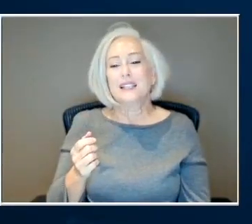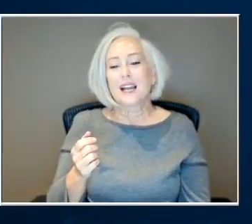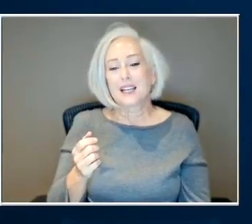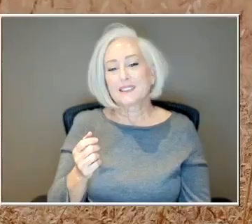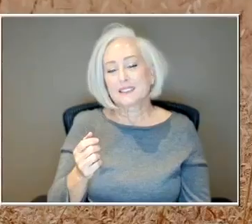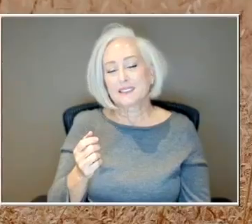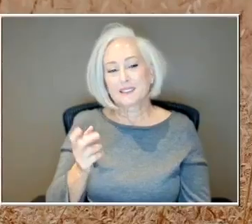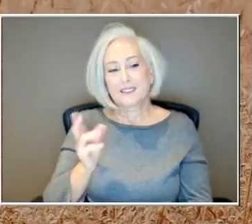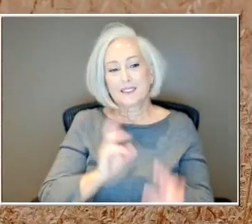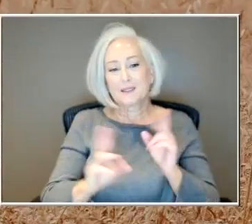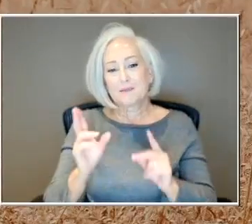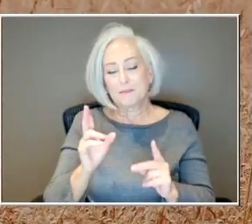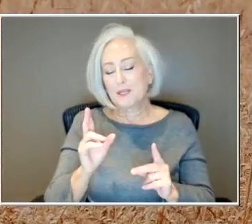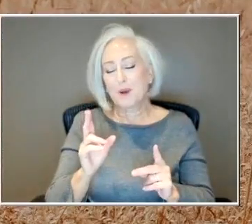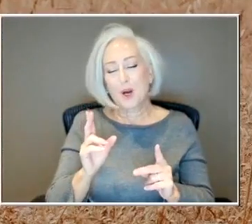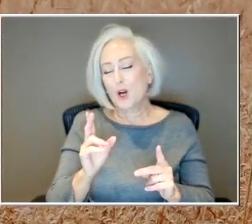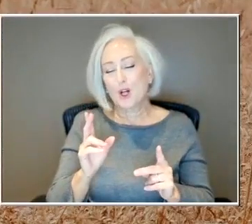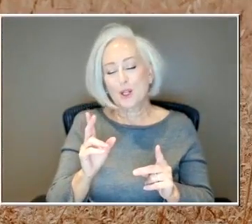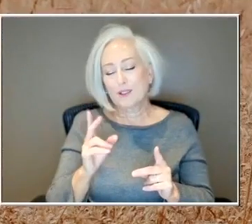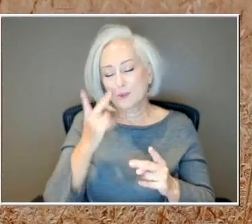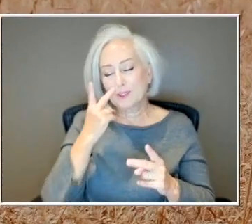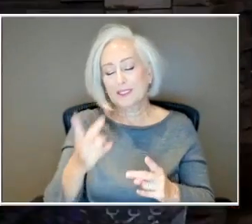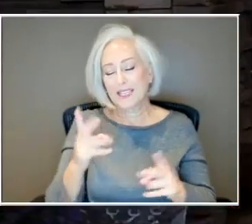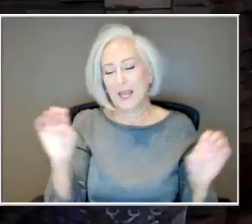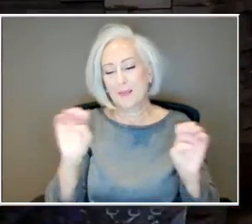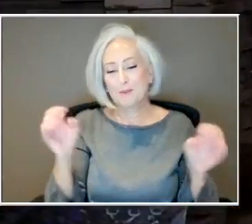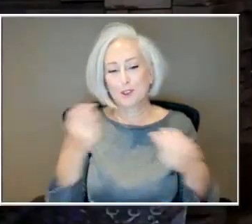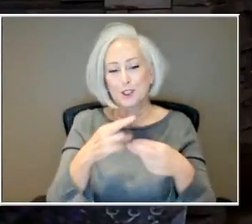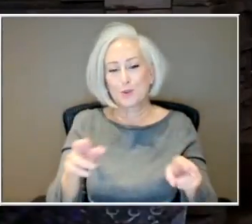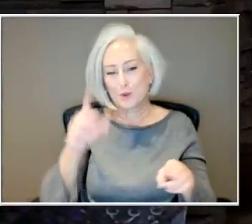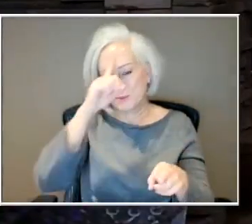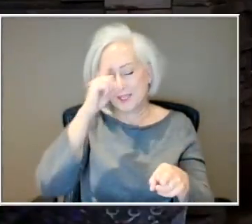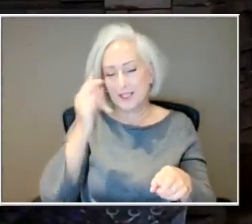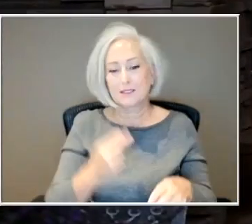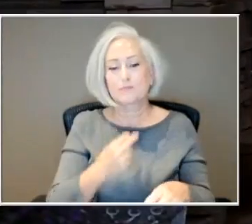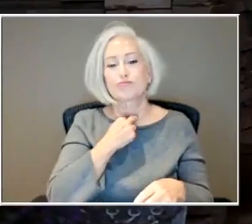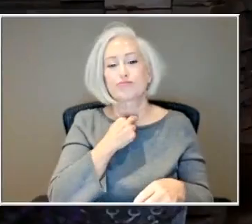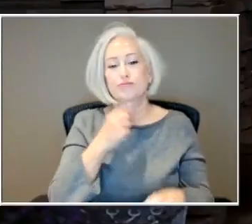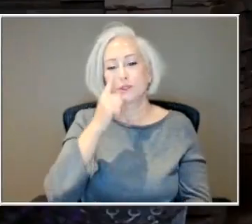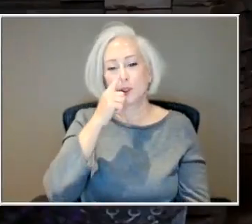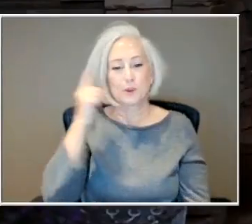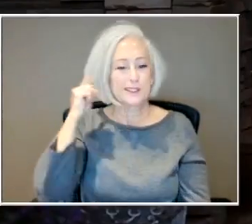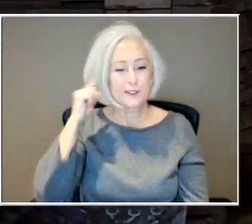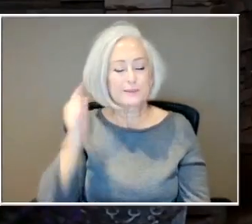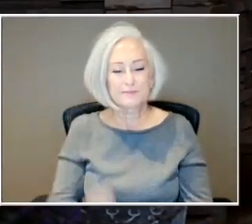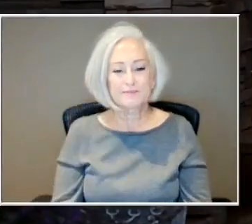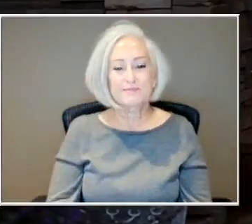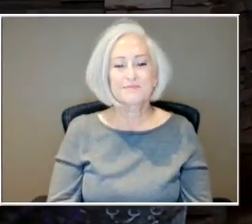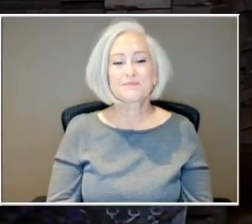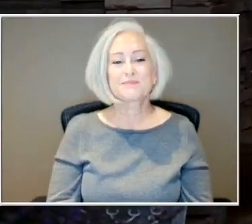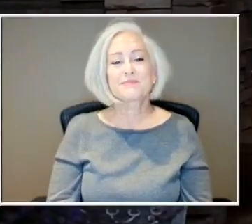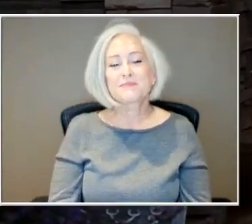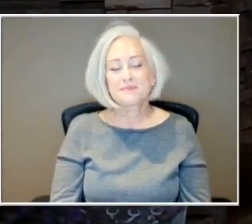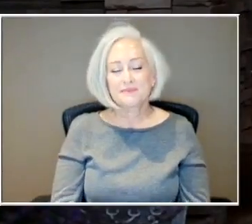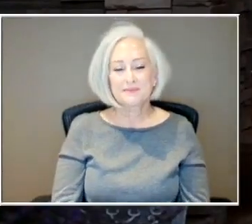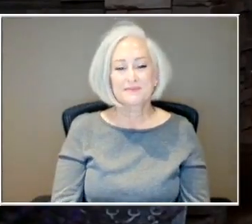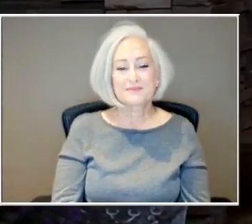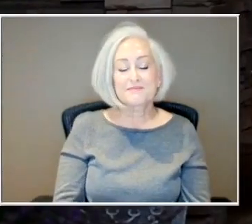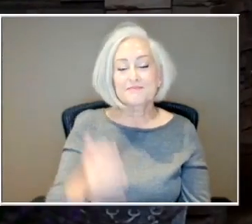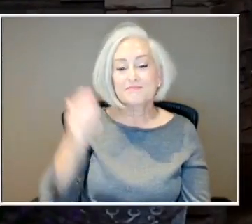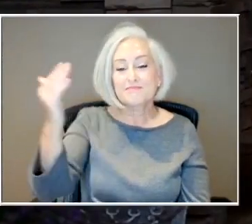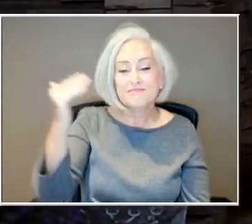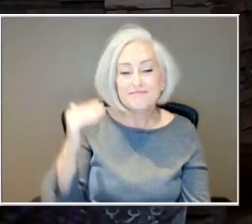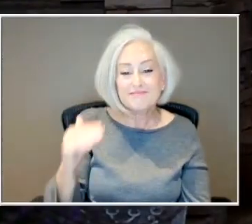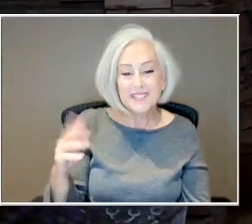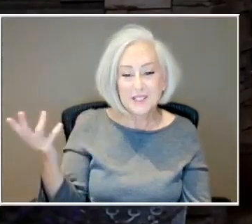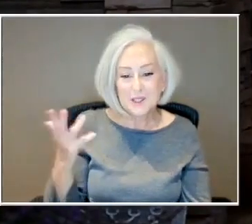no pumpkins, raw pumpkins on your head. Probably wouldn't do that. Okay, that's gotcha. That's not a thumbs up there. Okay, what do we got here? Let's see. Ooh, oh, the old-fashioned sheet over